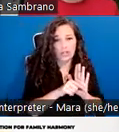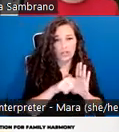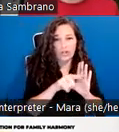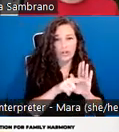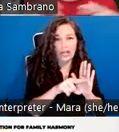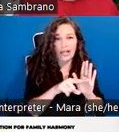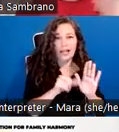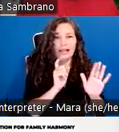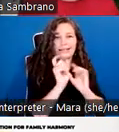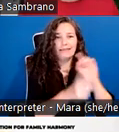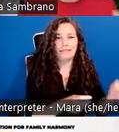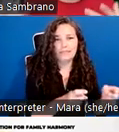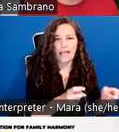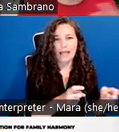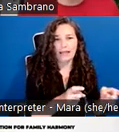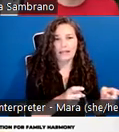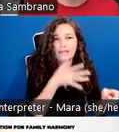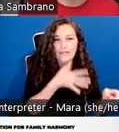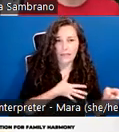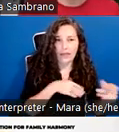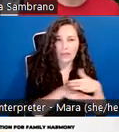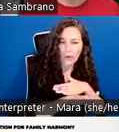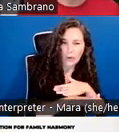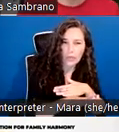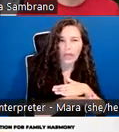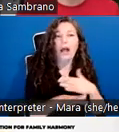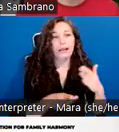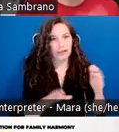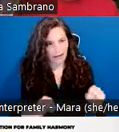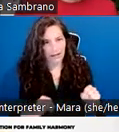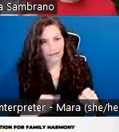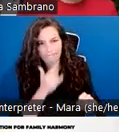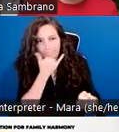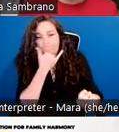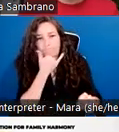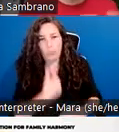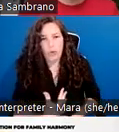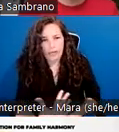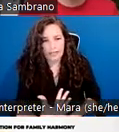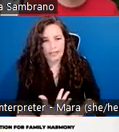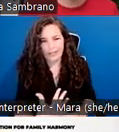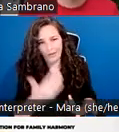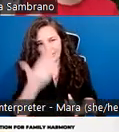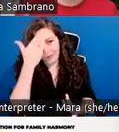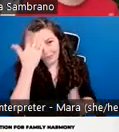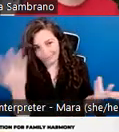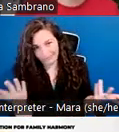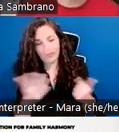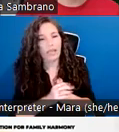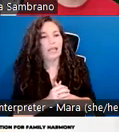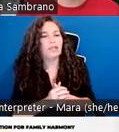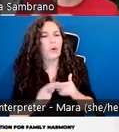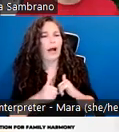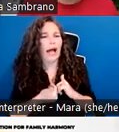reproductive care is not just for cisgender women. So some recommendations to improve transgender sexual and